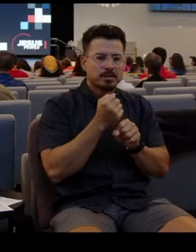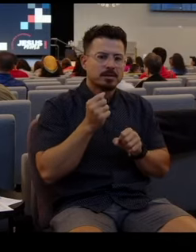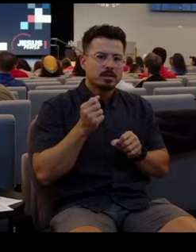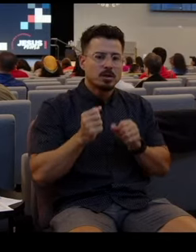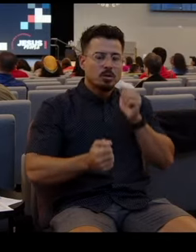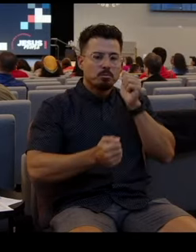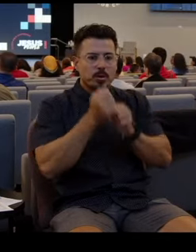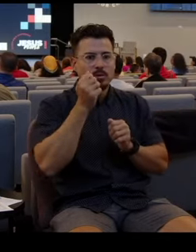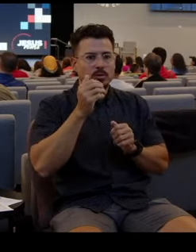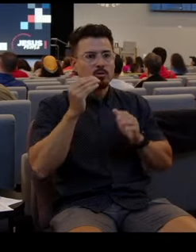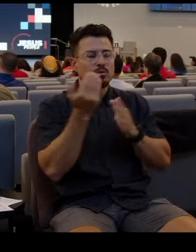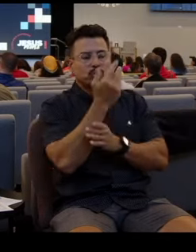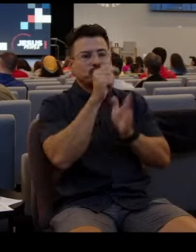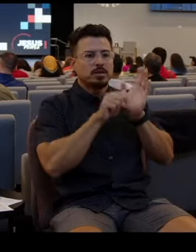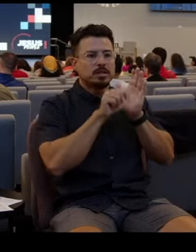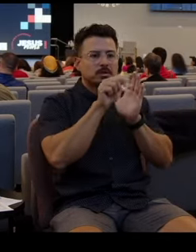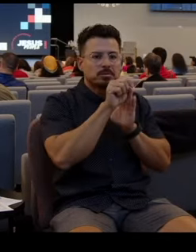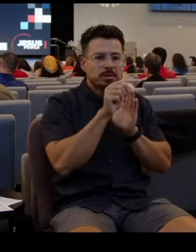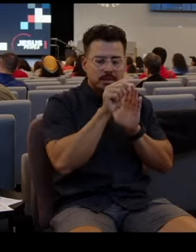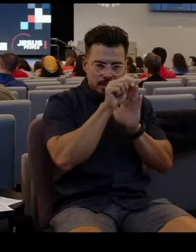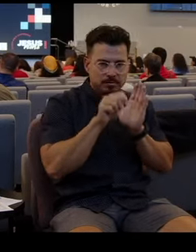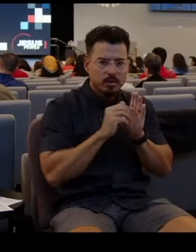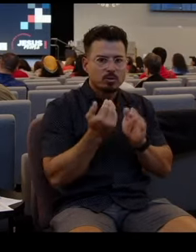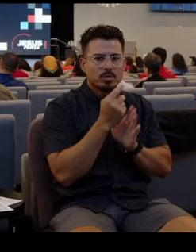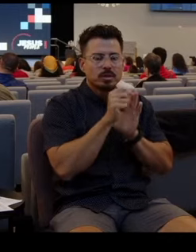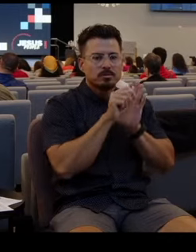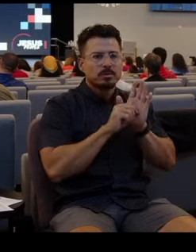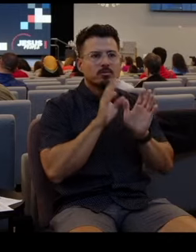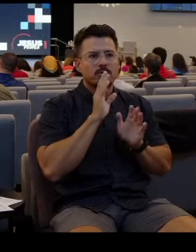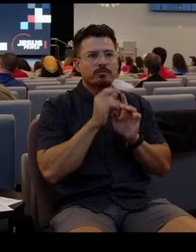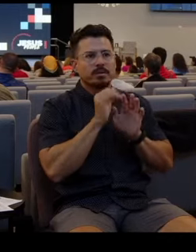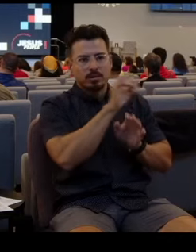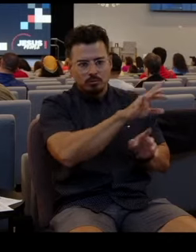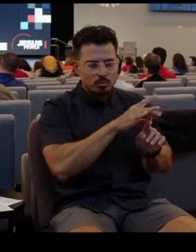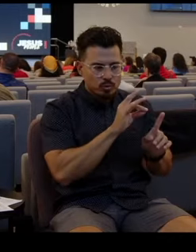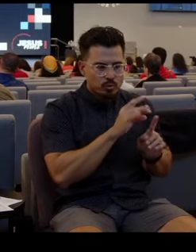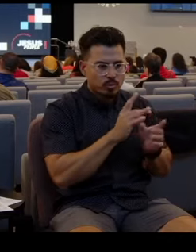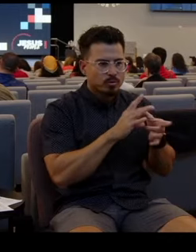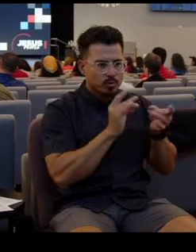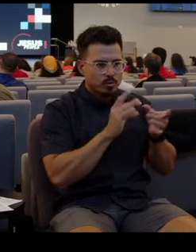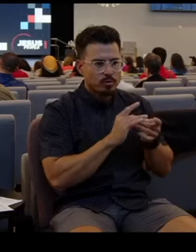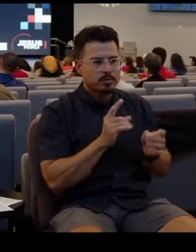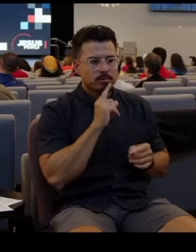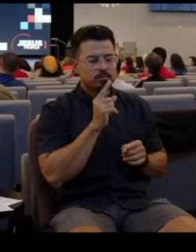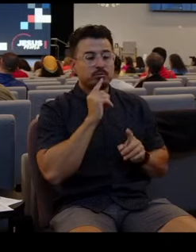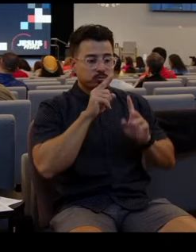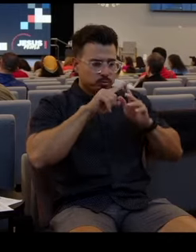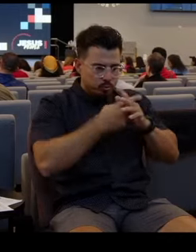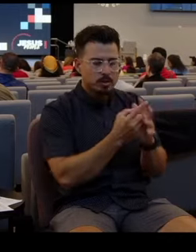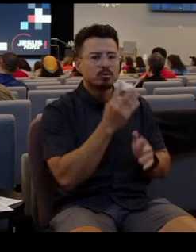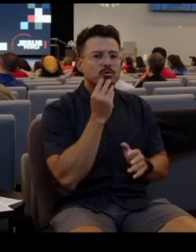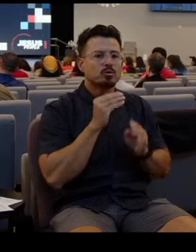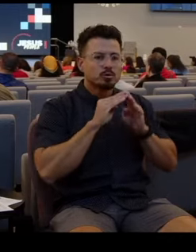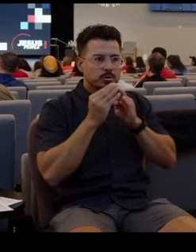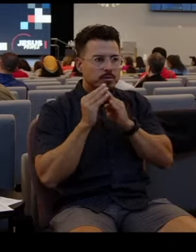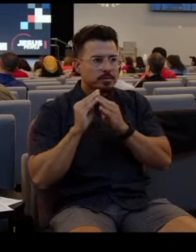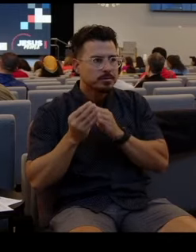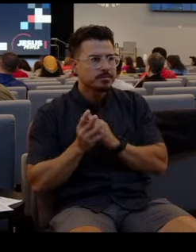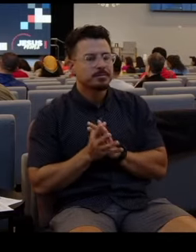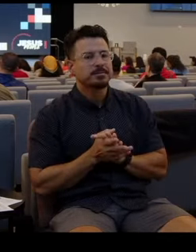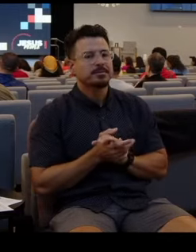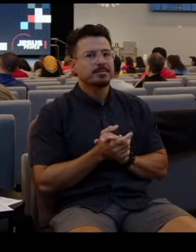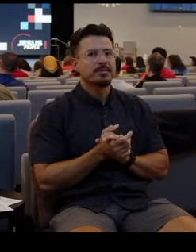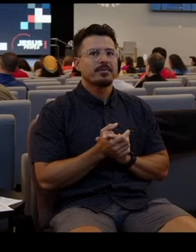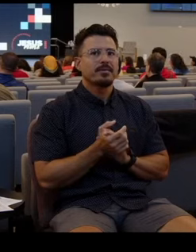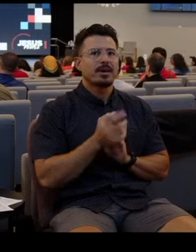of your New Testament. And it was amazing. We know it's rooted in Jerusalem. Obviously, that's important. But